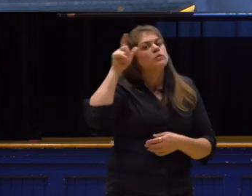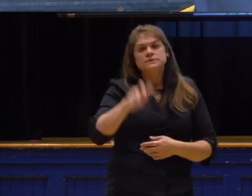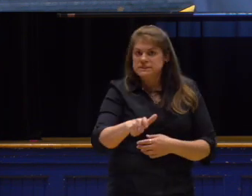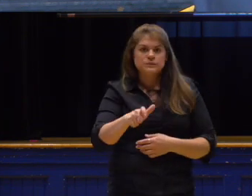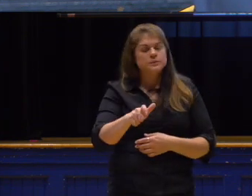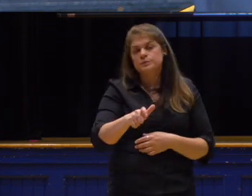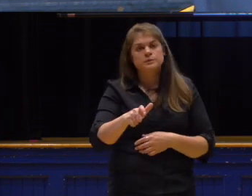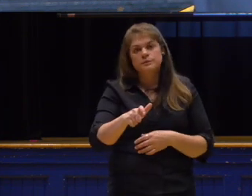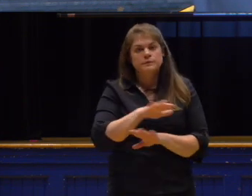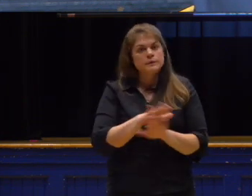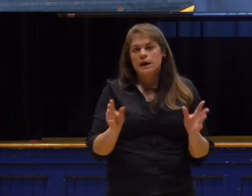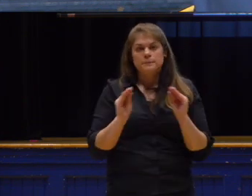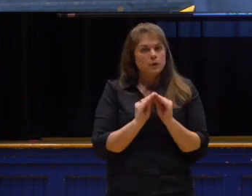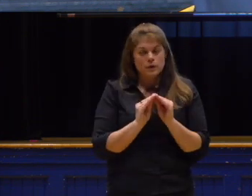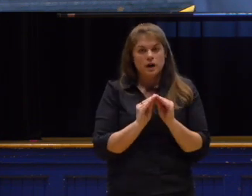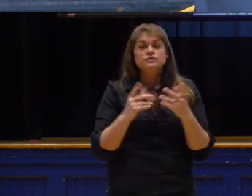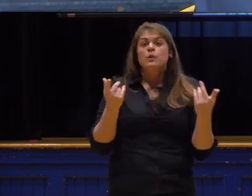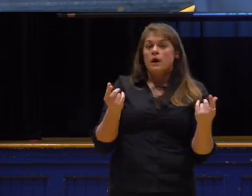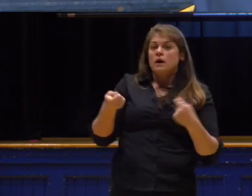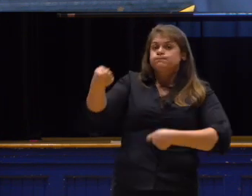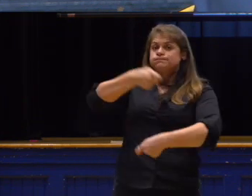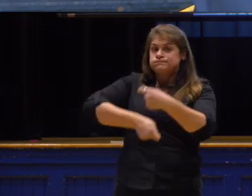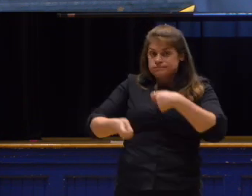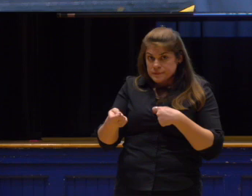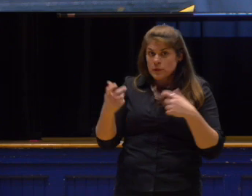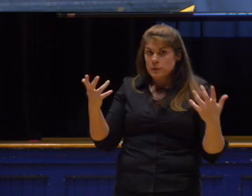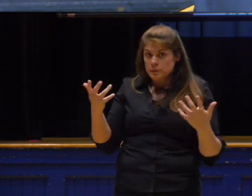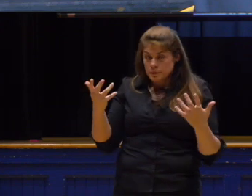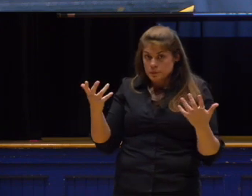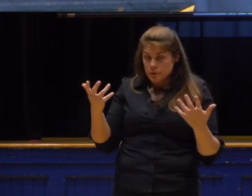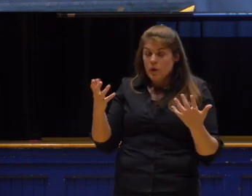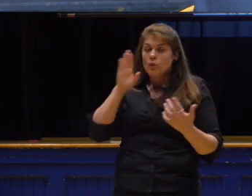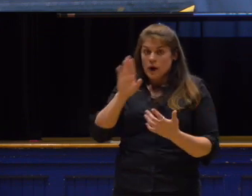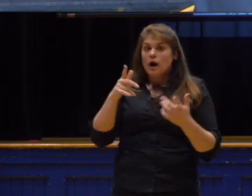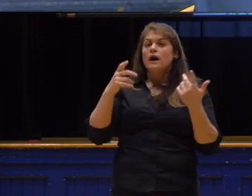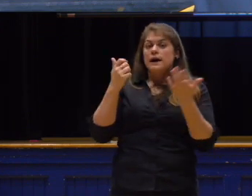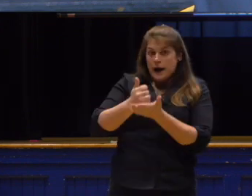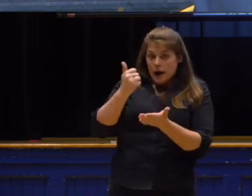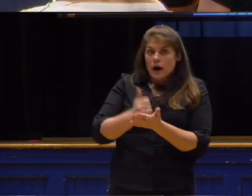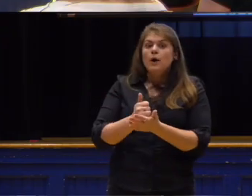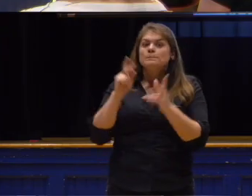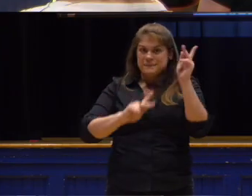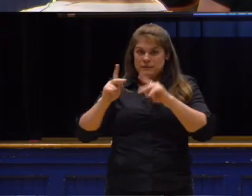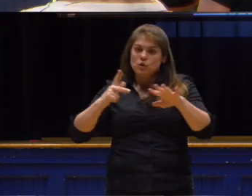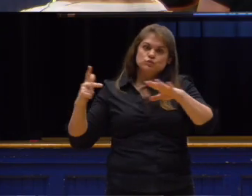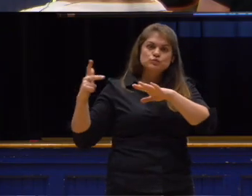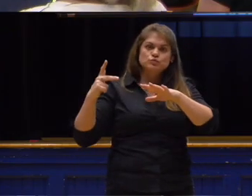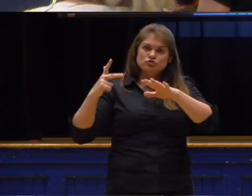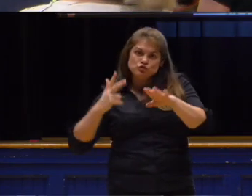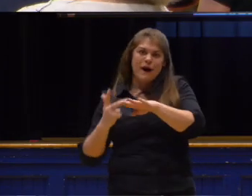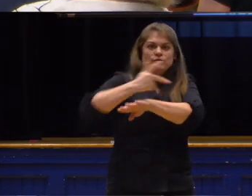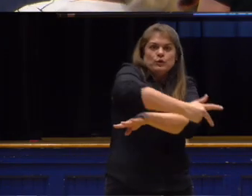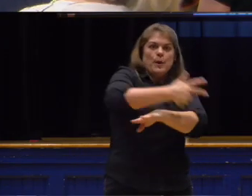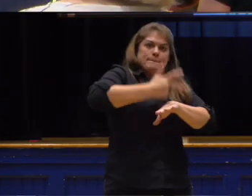that. So in switching those two is also going to stop people from cutting through all of the parking lots.